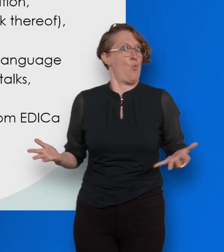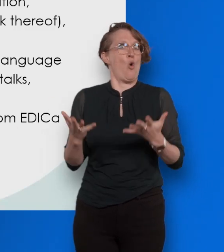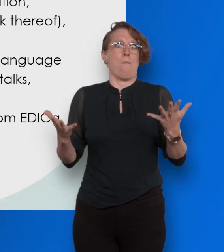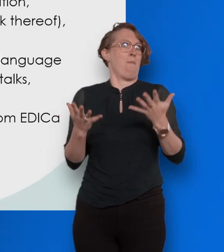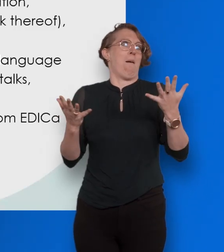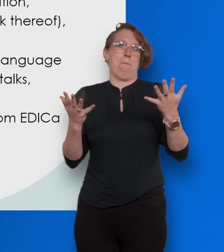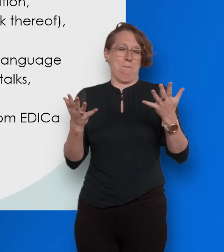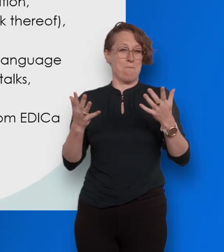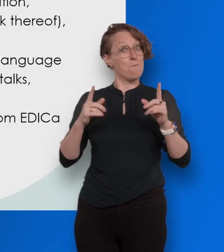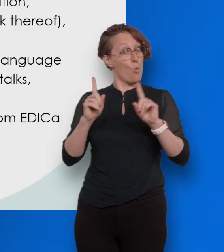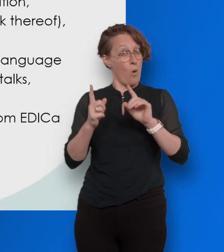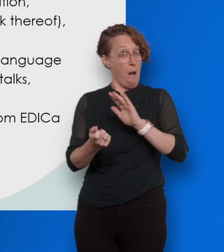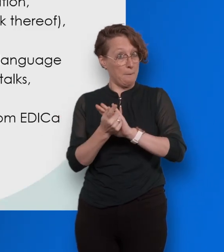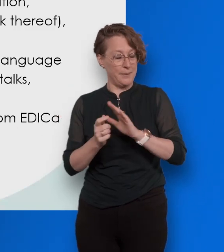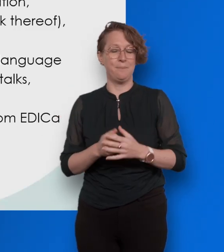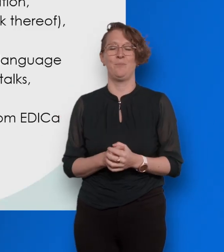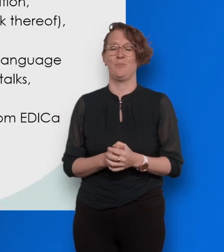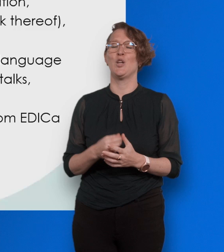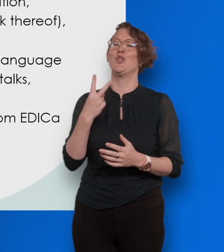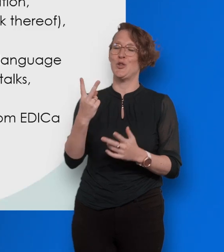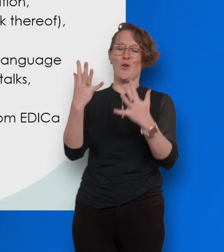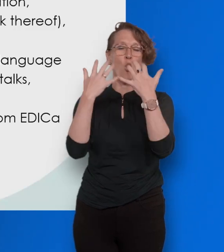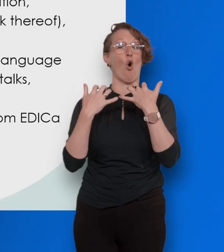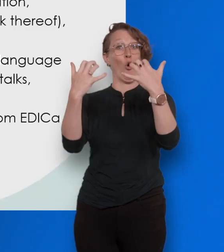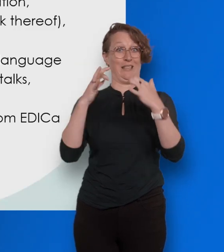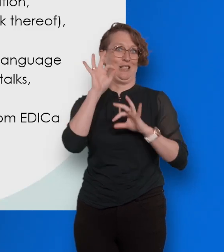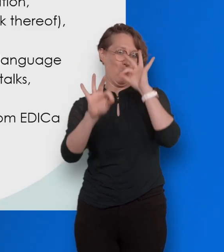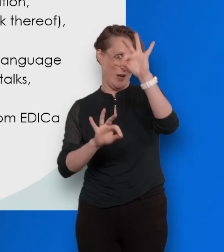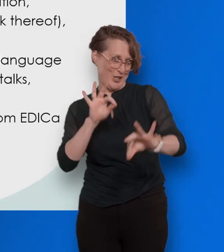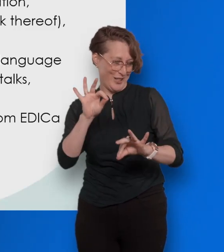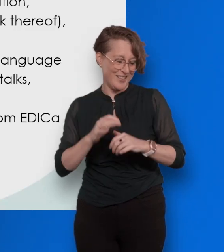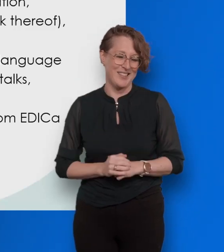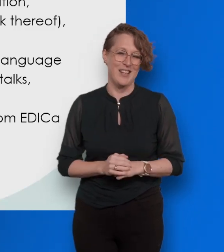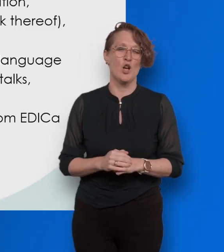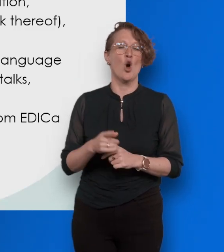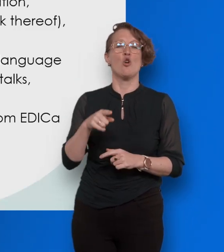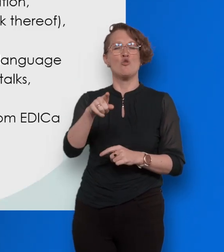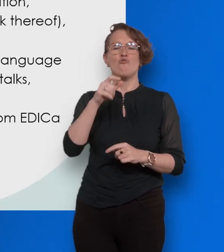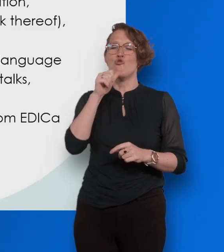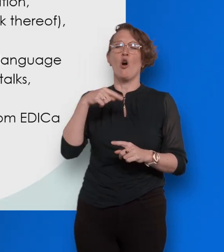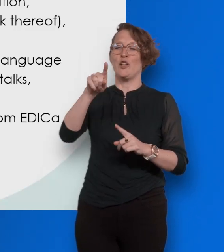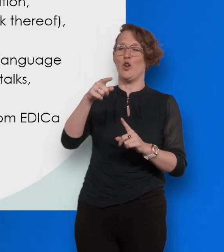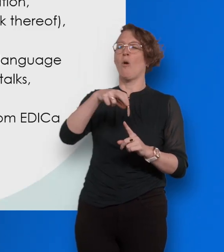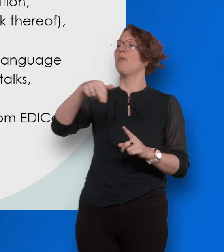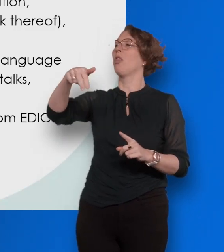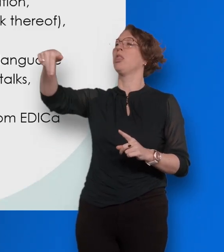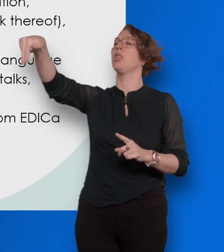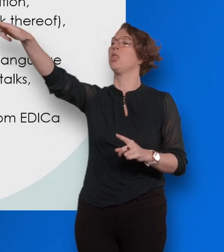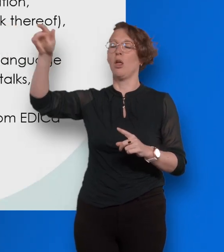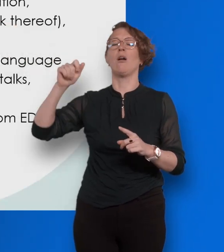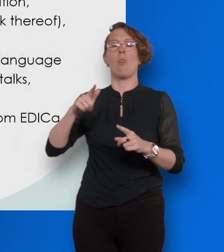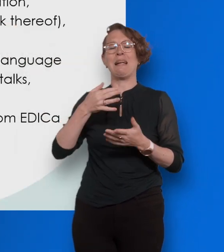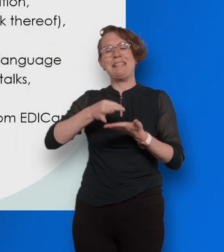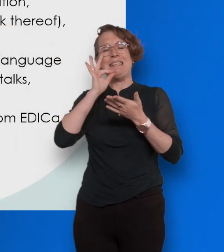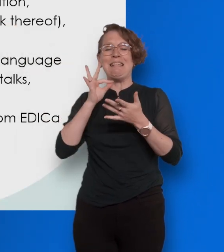have thought of 2 audience poll questions. So to avoid it, you go and make yourself a tea before everything gets started.